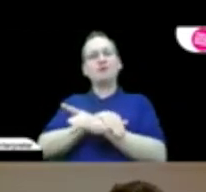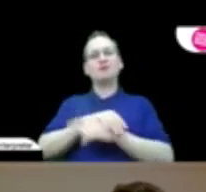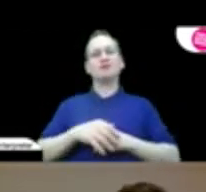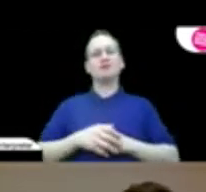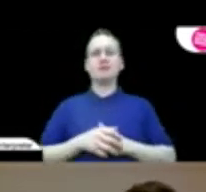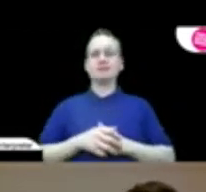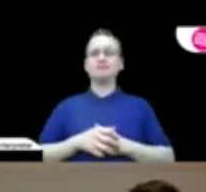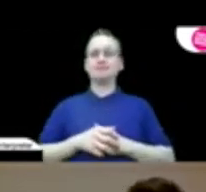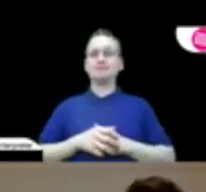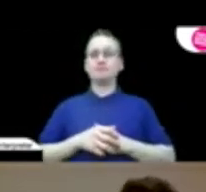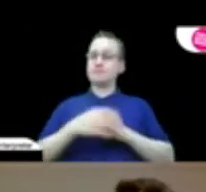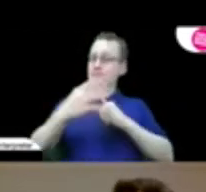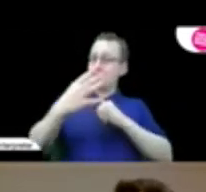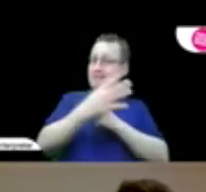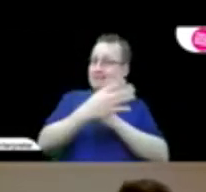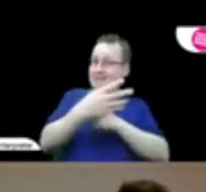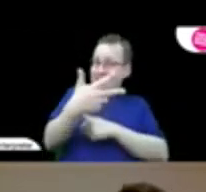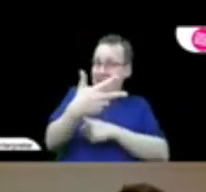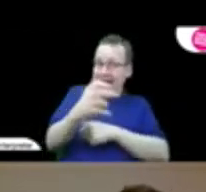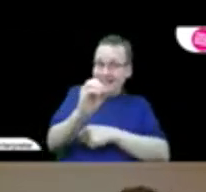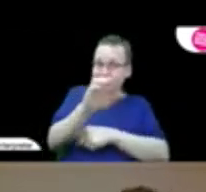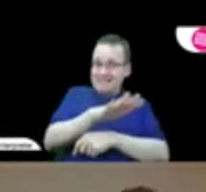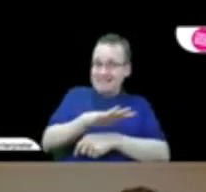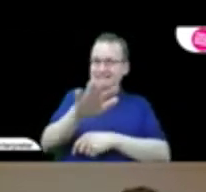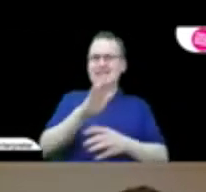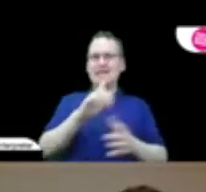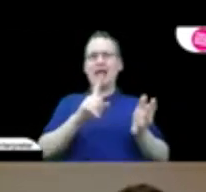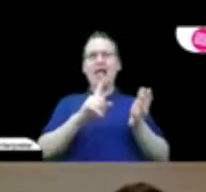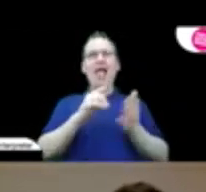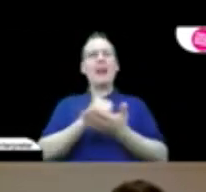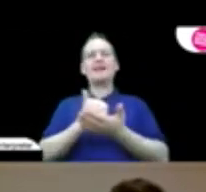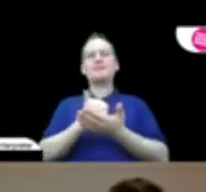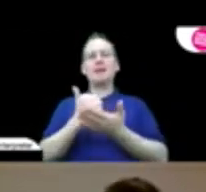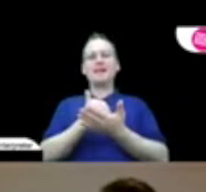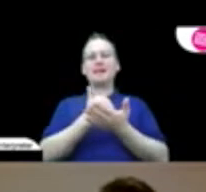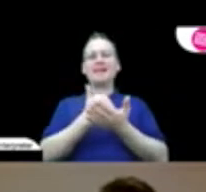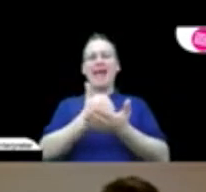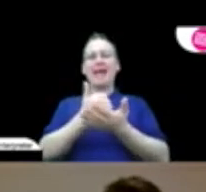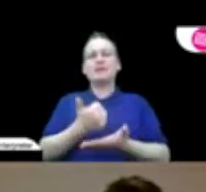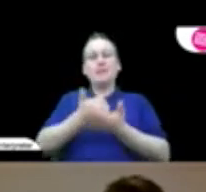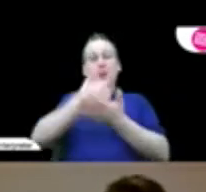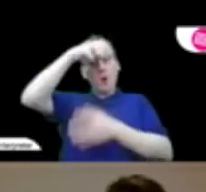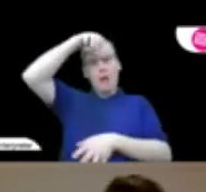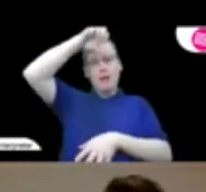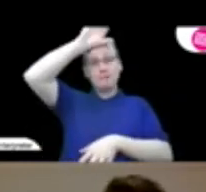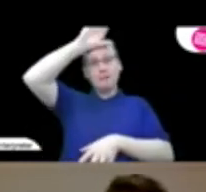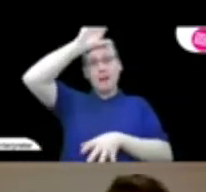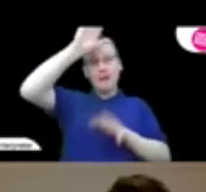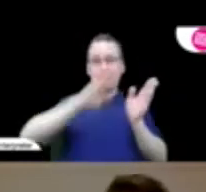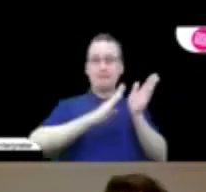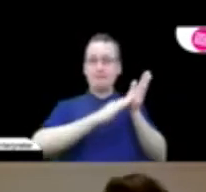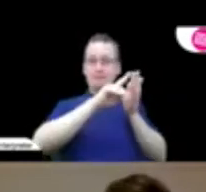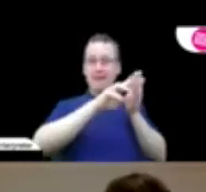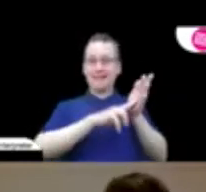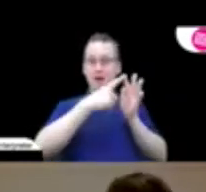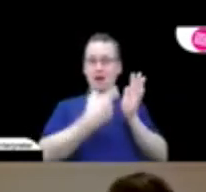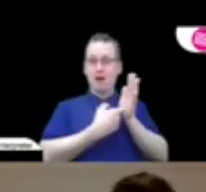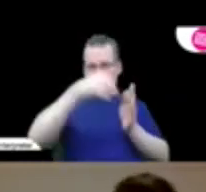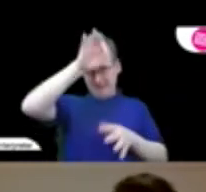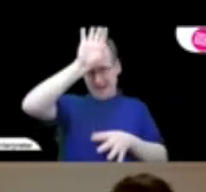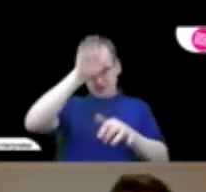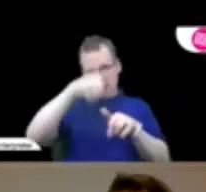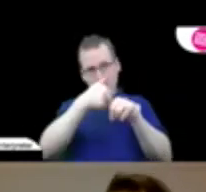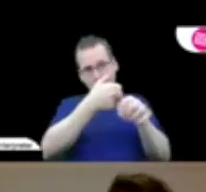the 1980s, lesbian and gay support, the miners, showed real solidarity and raised